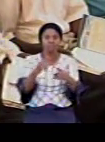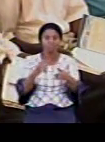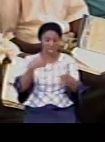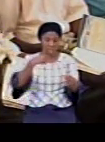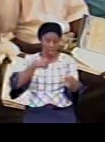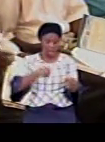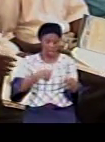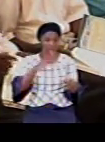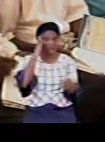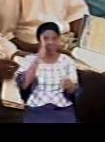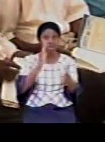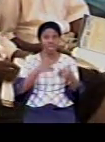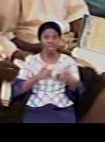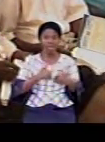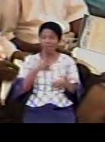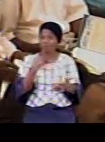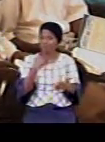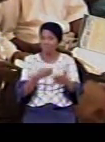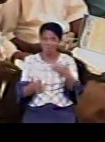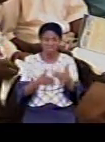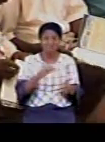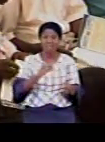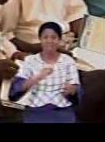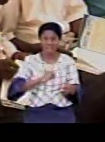have whatsoever I say.